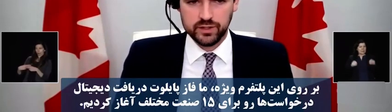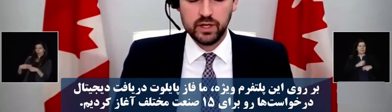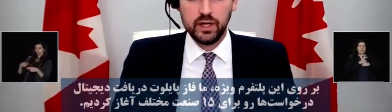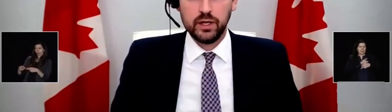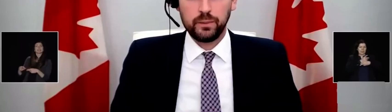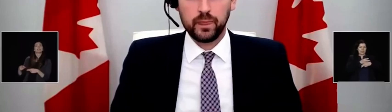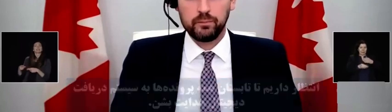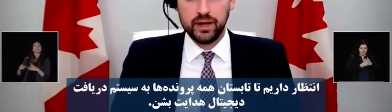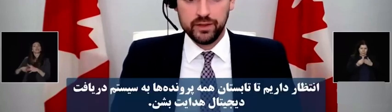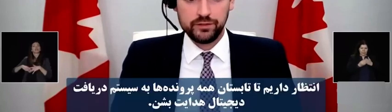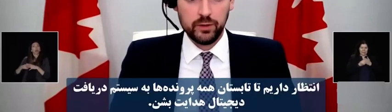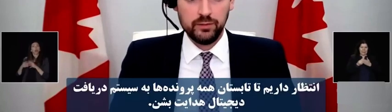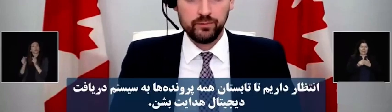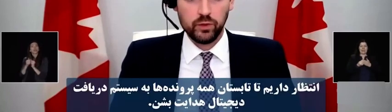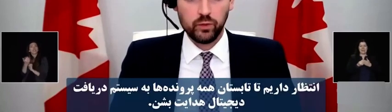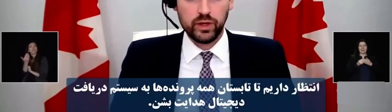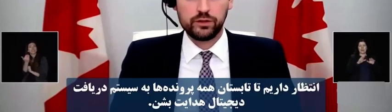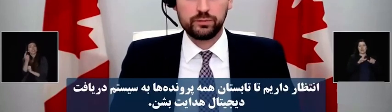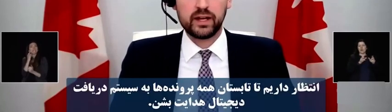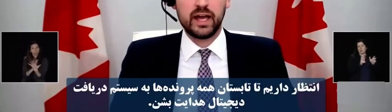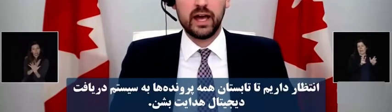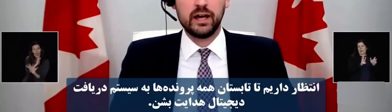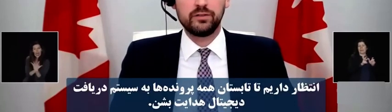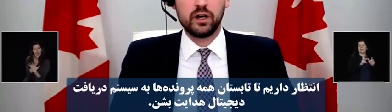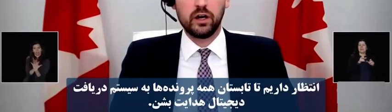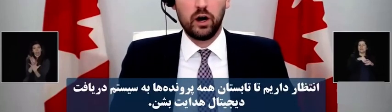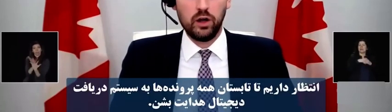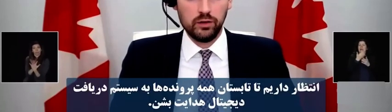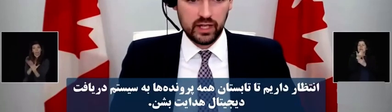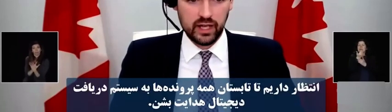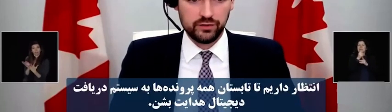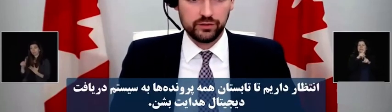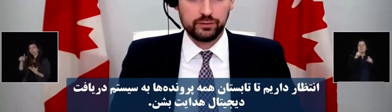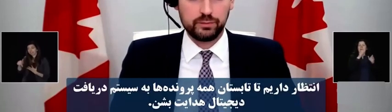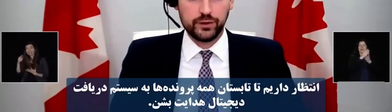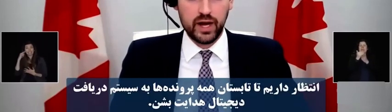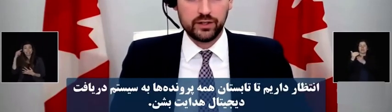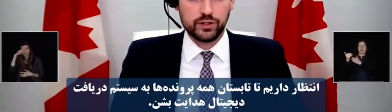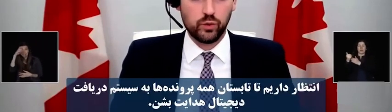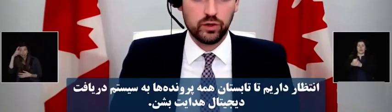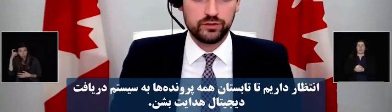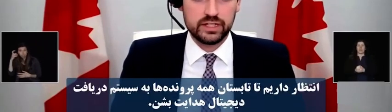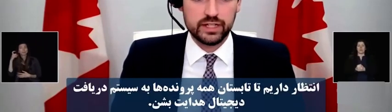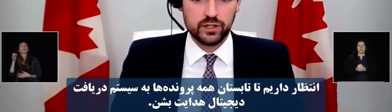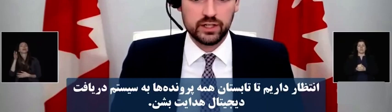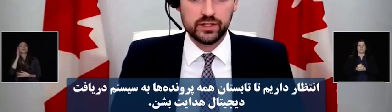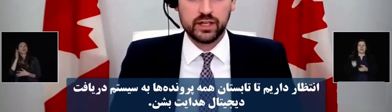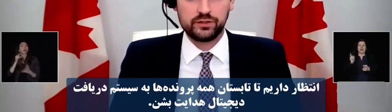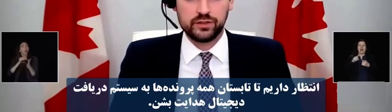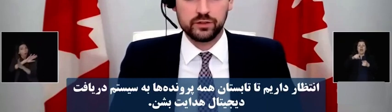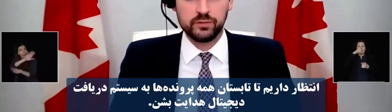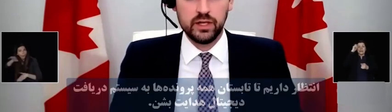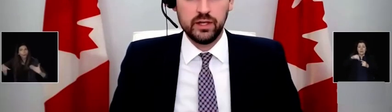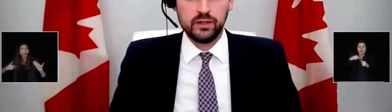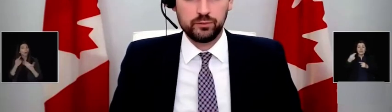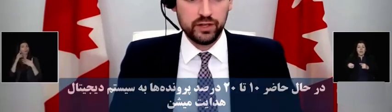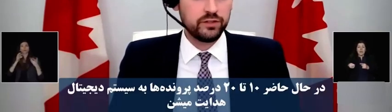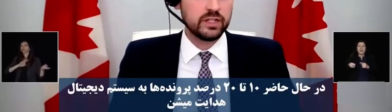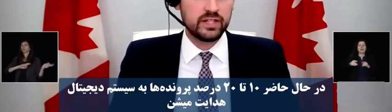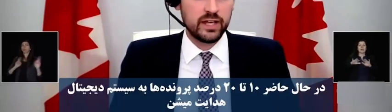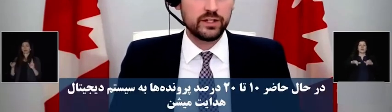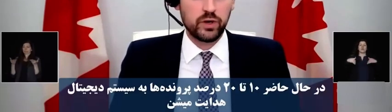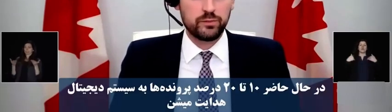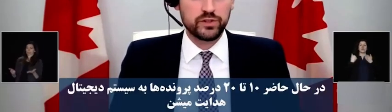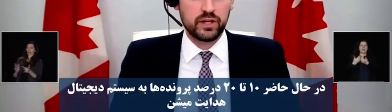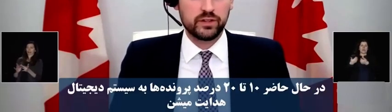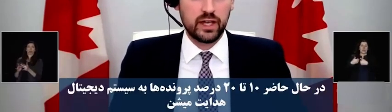of business. By this summer, we expect to have all of the cases be directed towards the digital intake system.